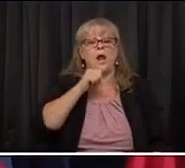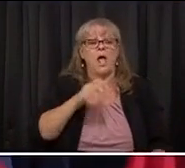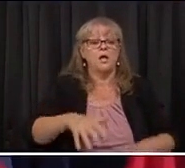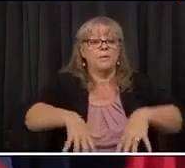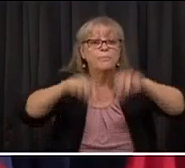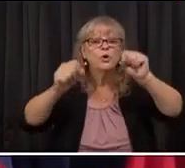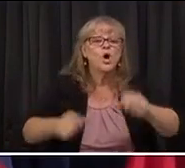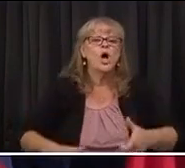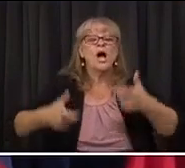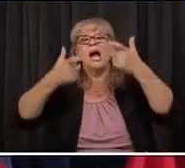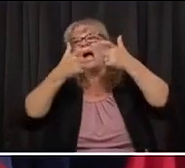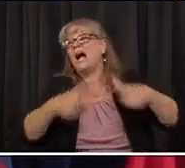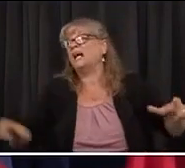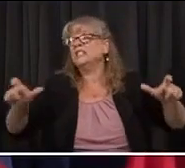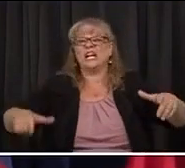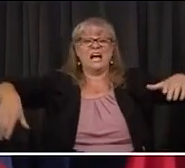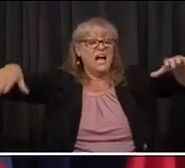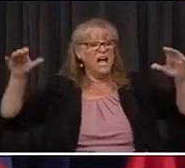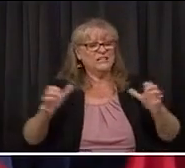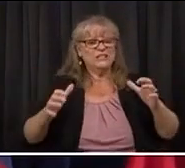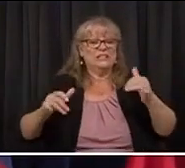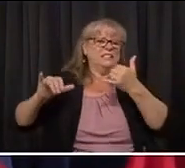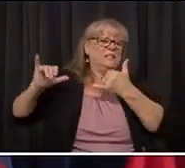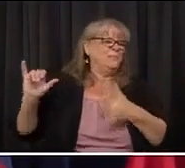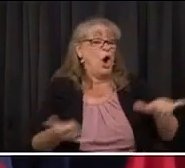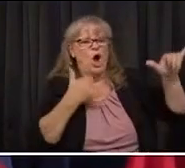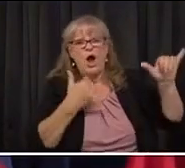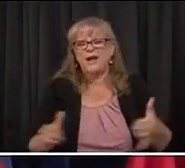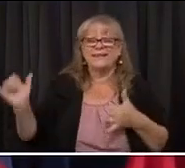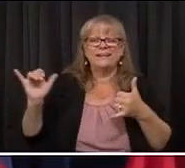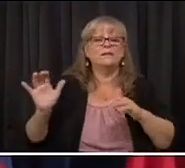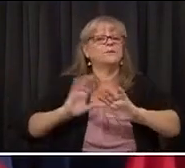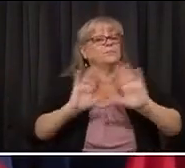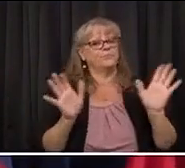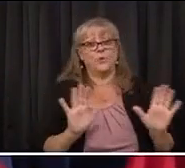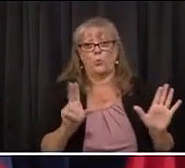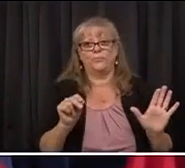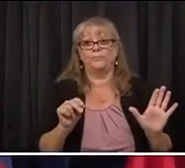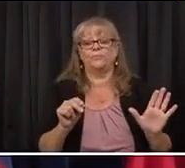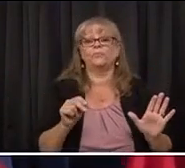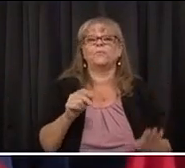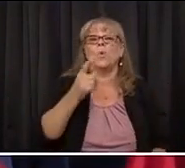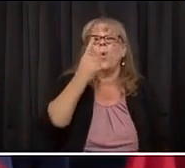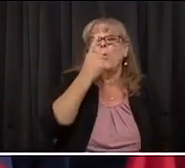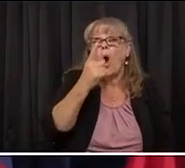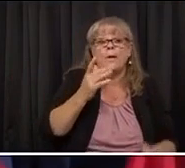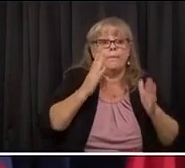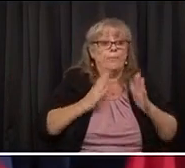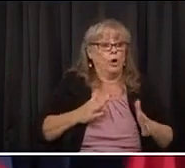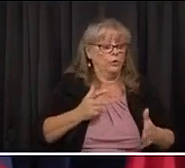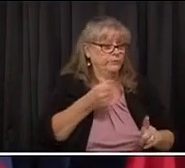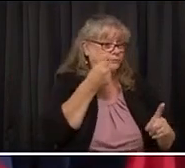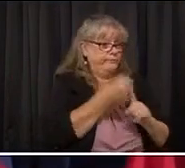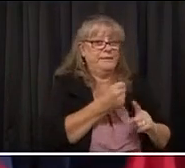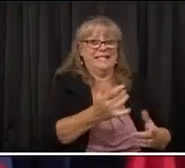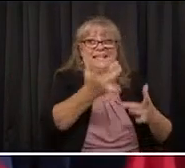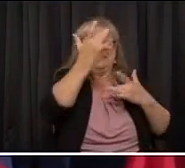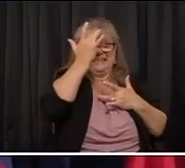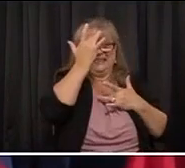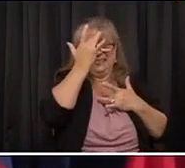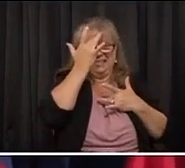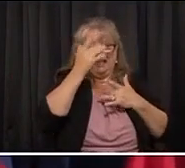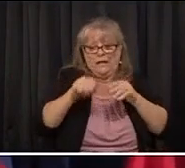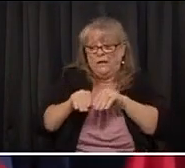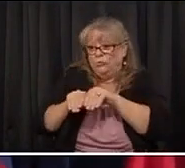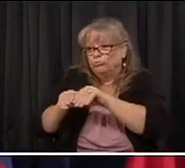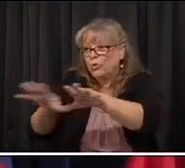makes all the difference in the virus going from 1 people to 3 people and maybe being contained versus 1 people to 56